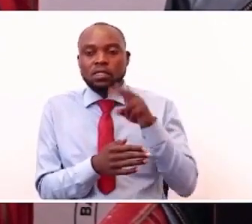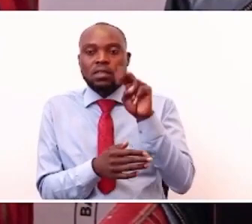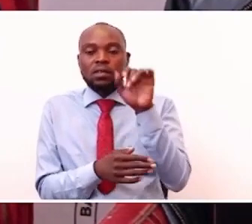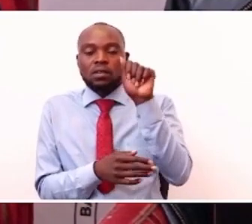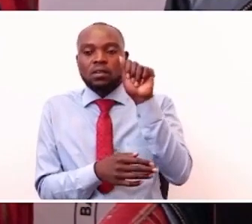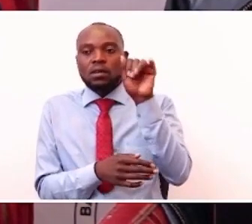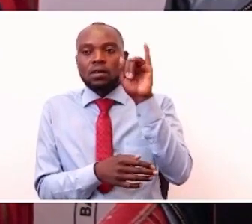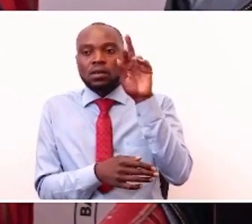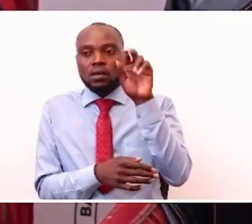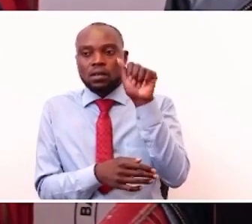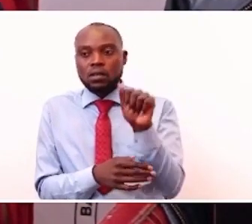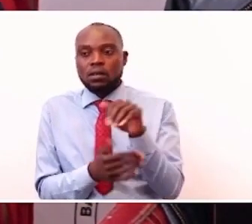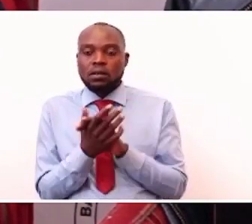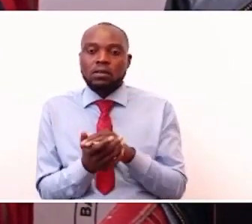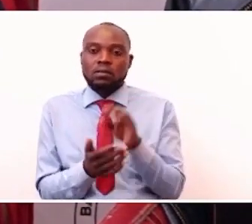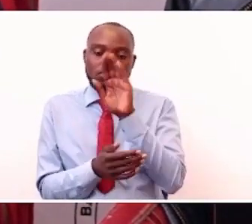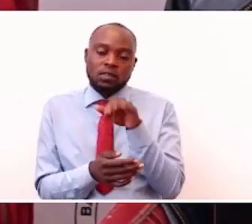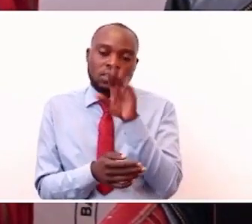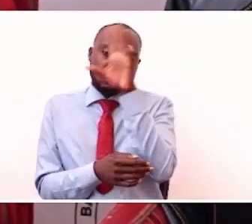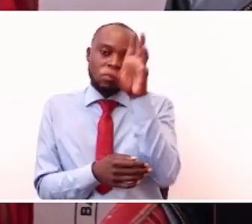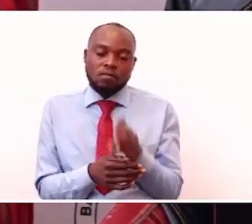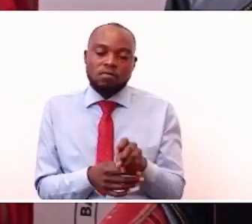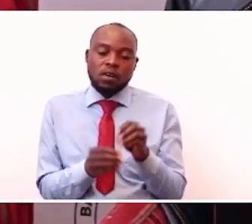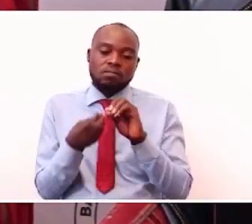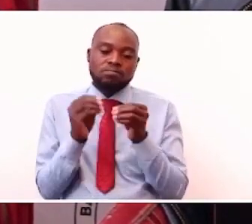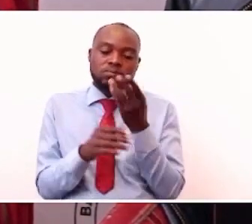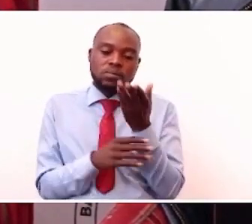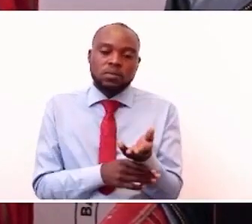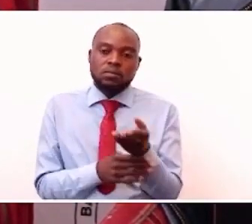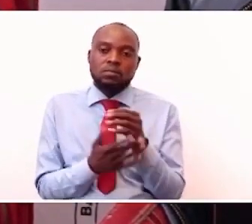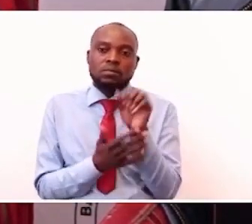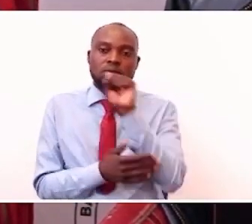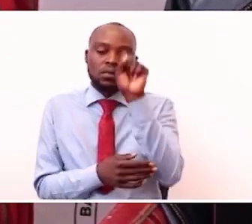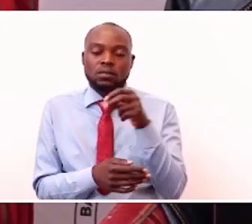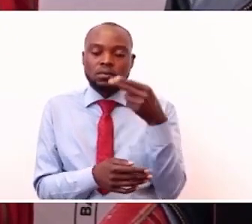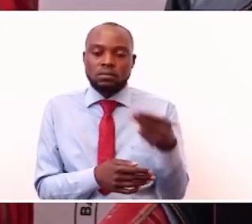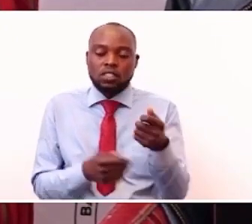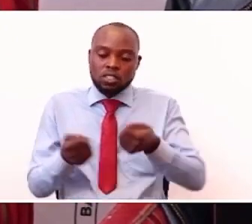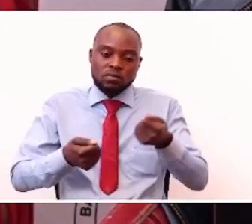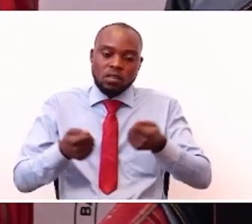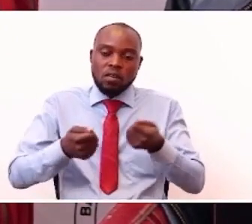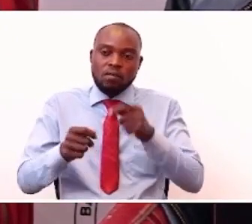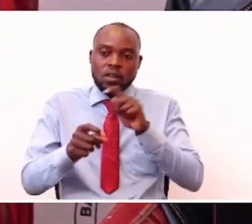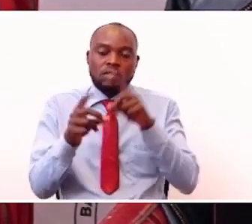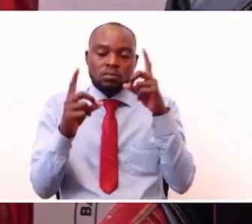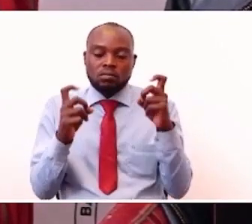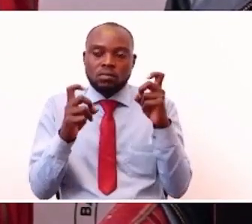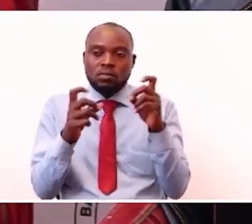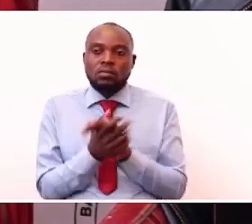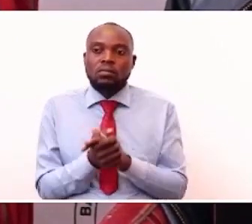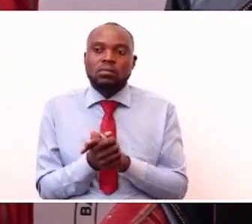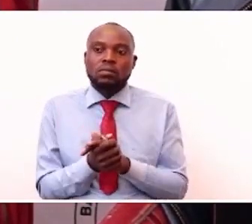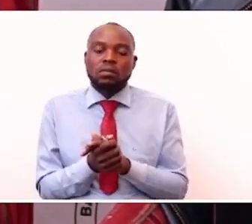Ghana, in South Africa, there are efforts of establishing this kind of state-driven digital currencies that are supposed to be more